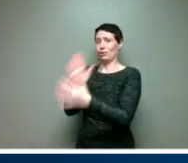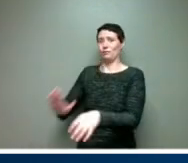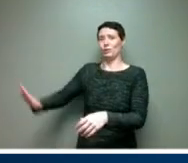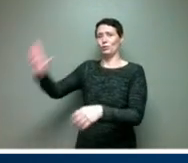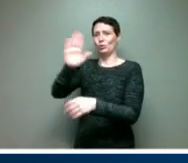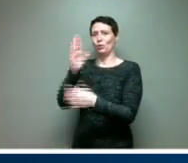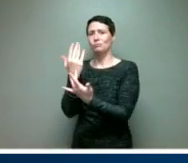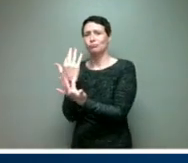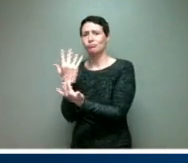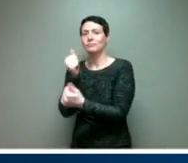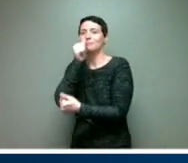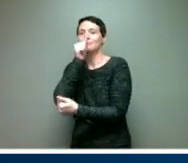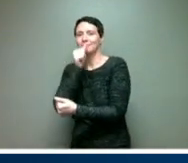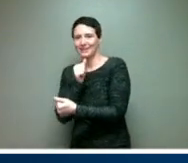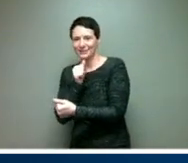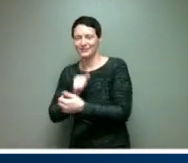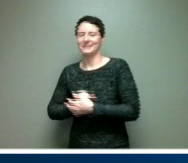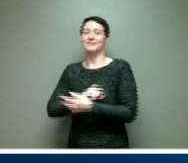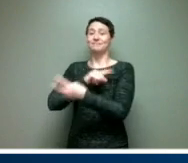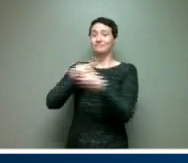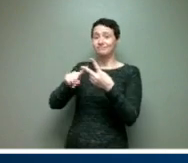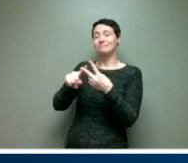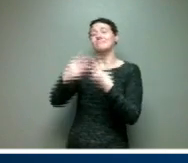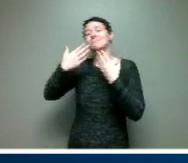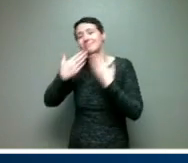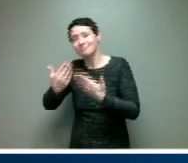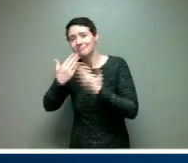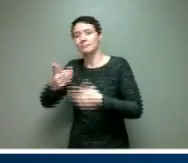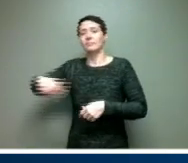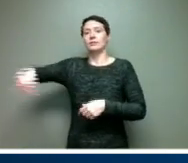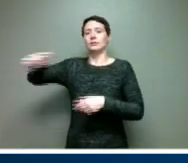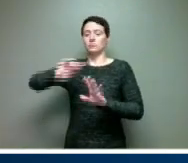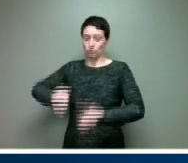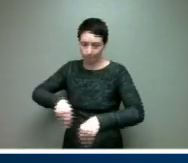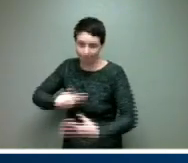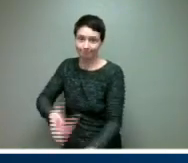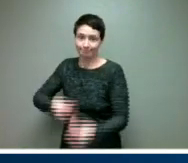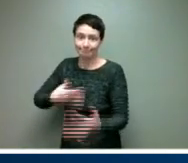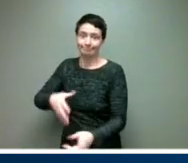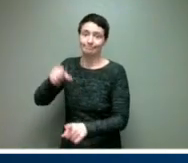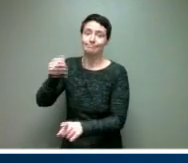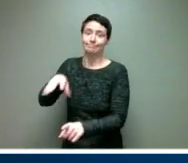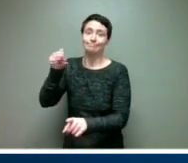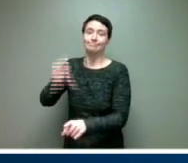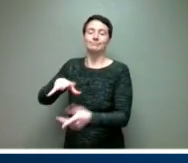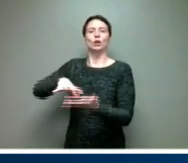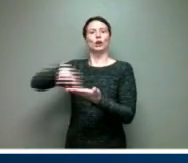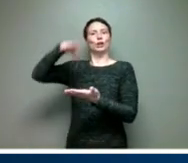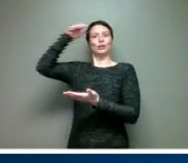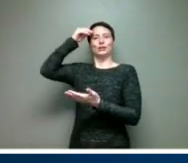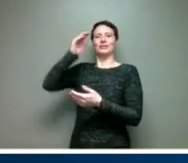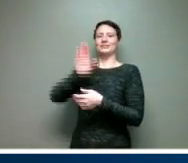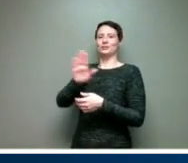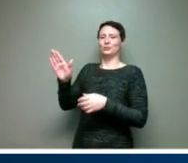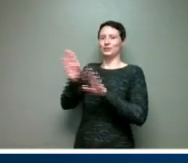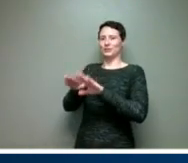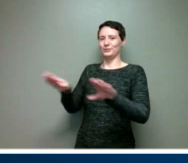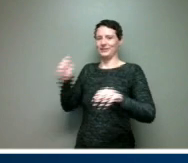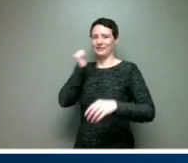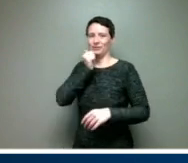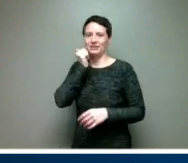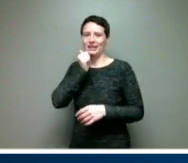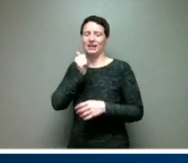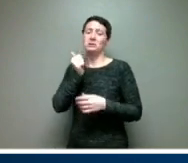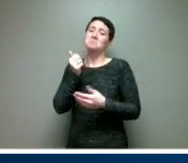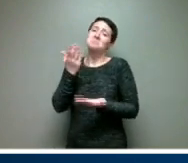making sure that learning still occurs every day, even if it's not what they're doing, what they will be